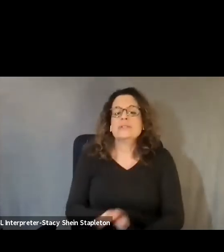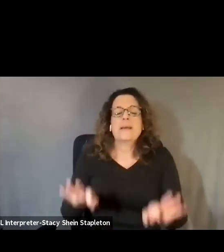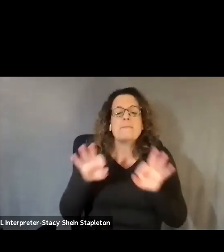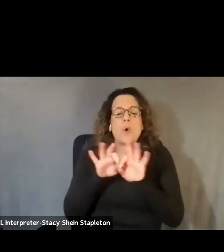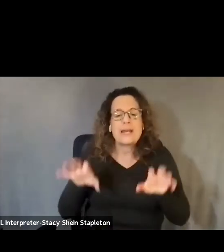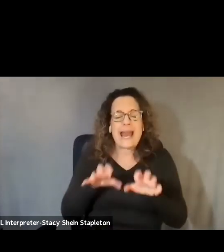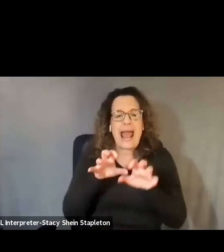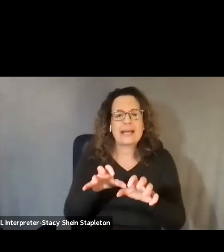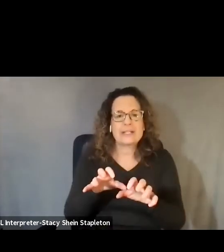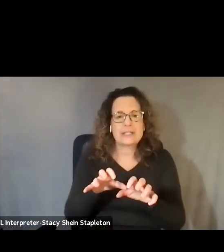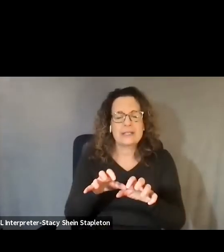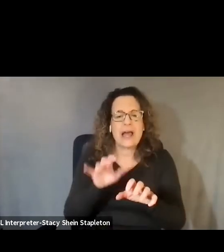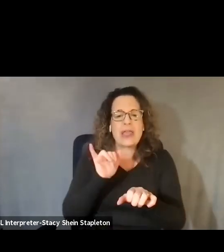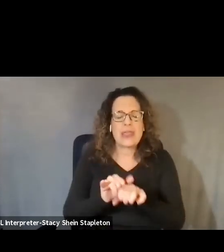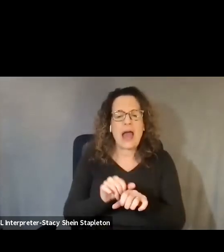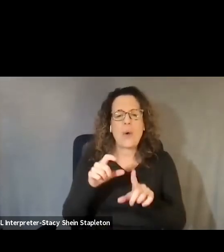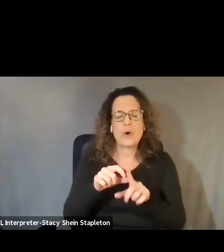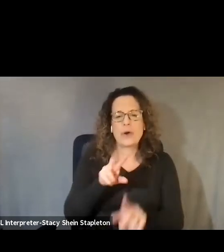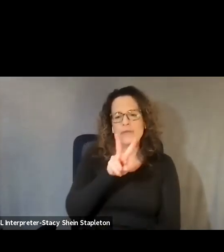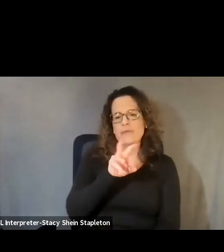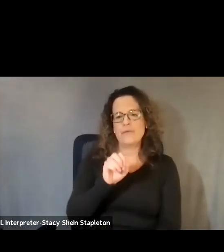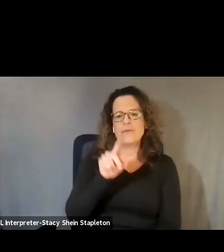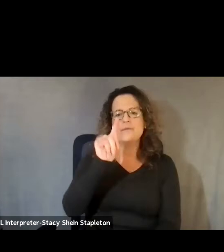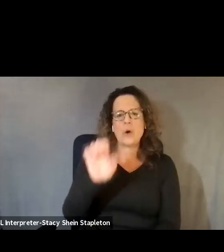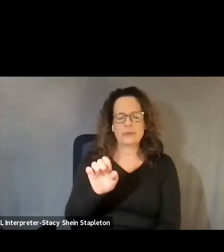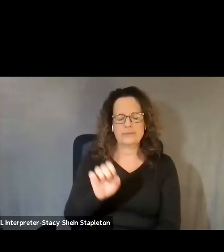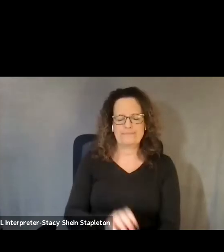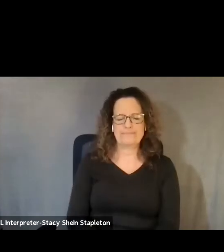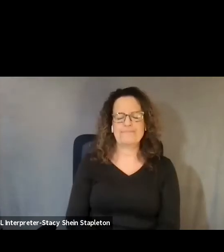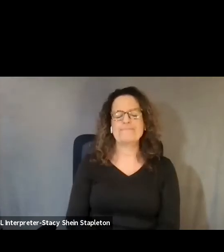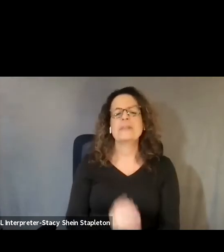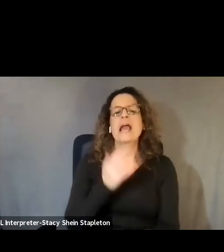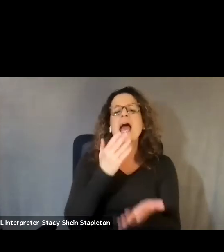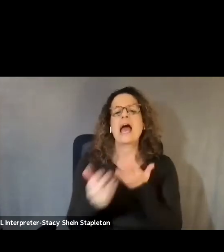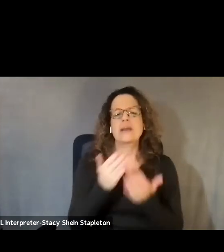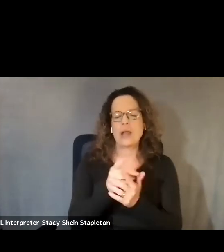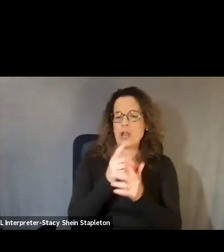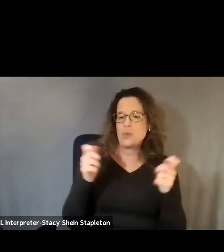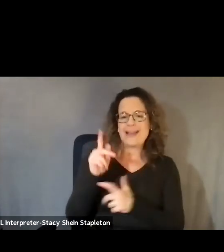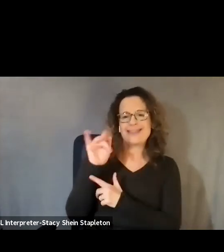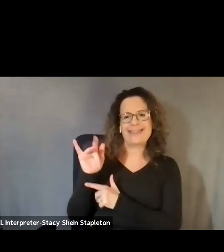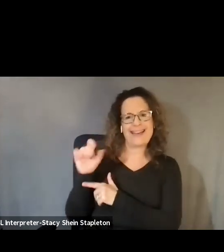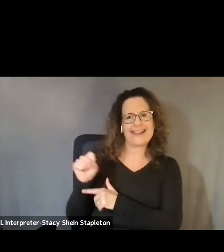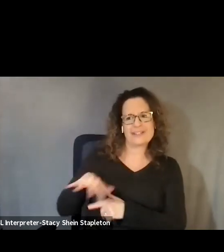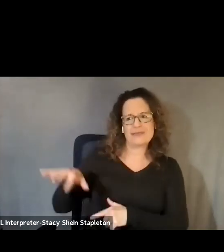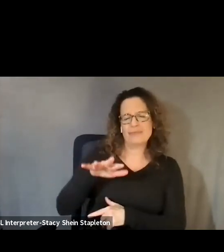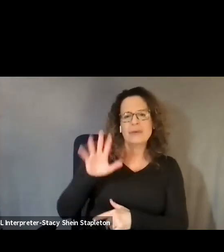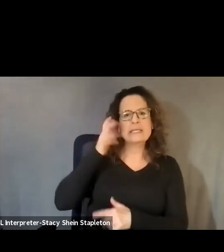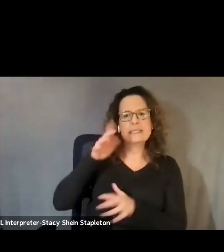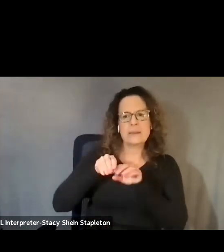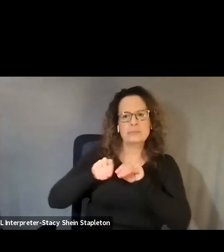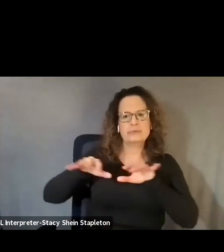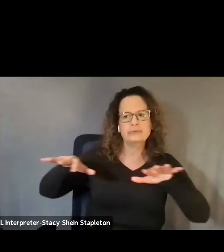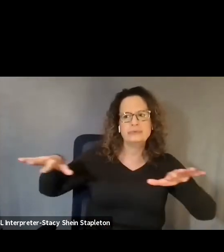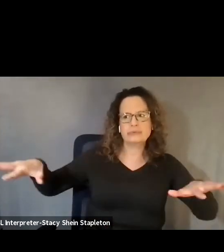is that 4-letter word, vote. Anyway, the Great Lakes seem vast,